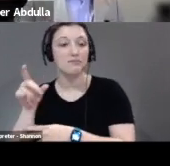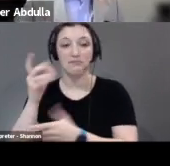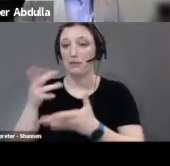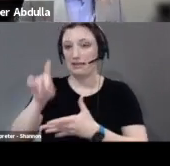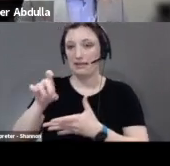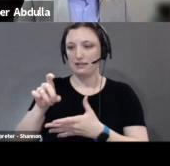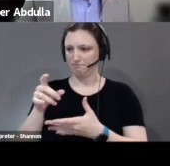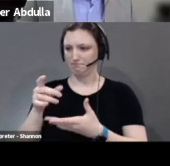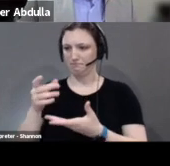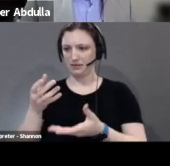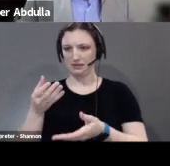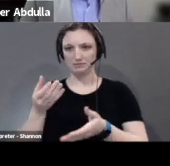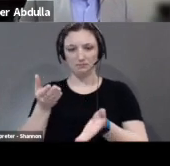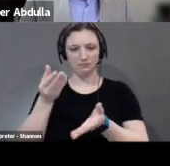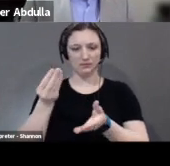amount of